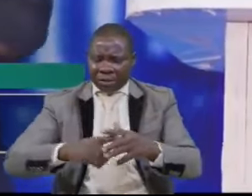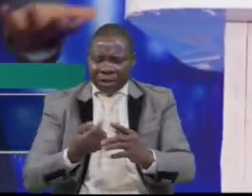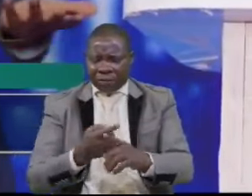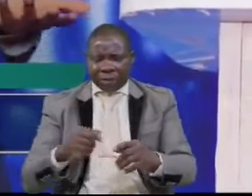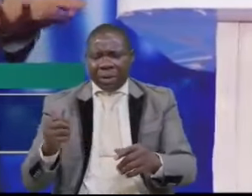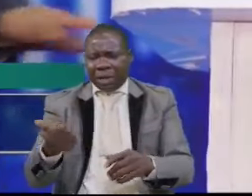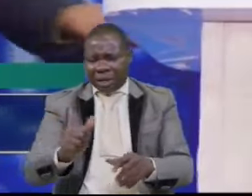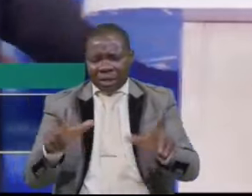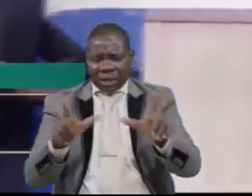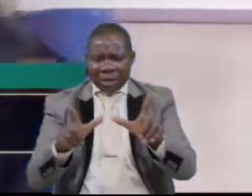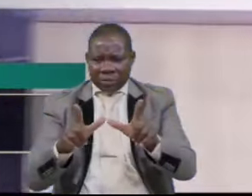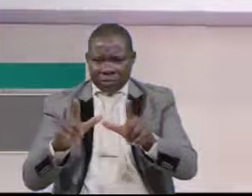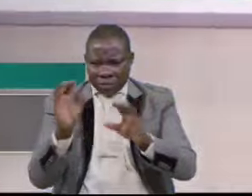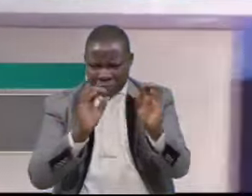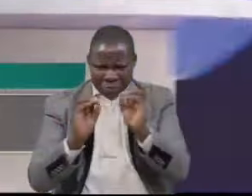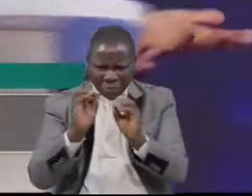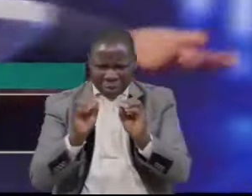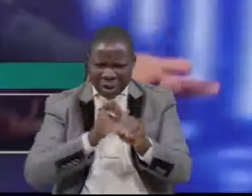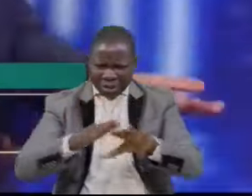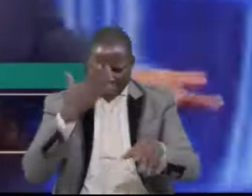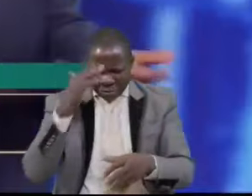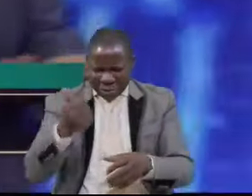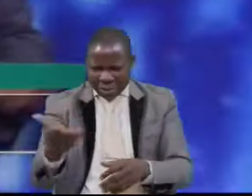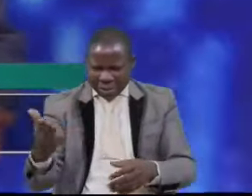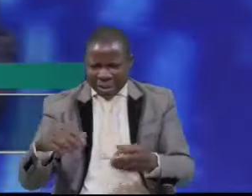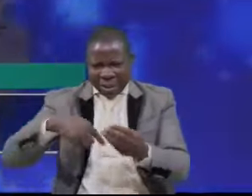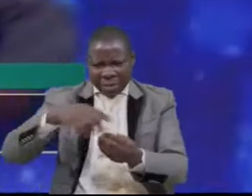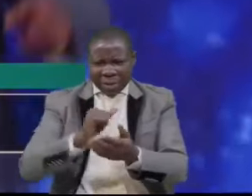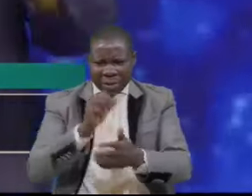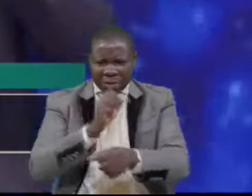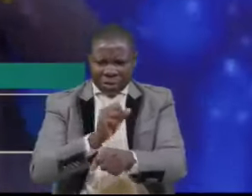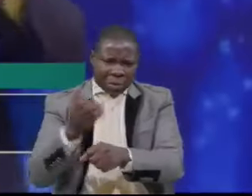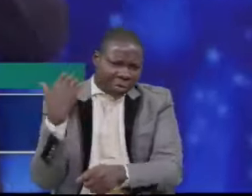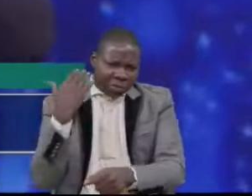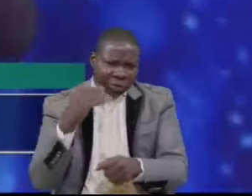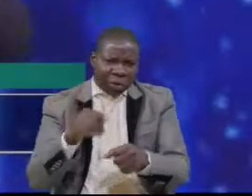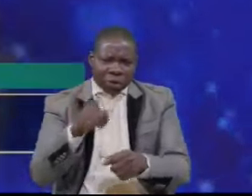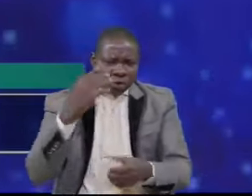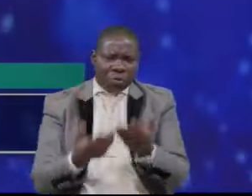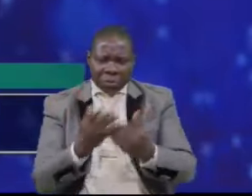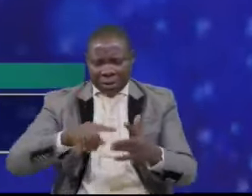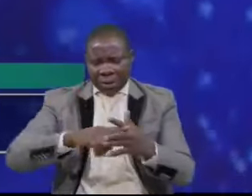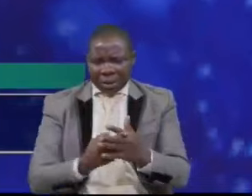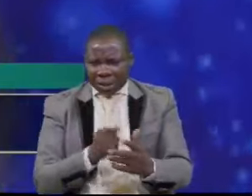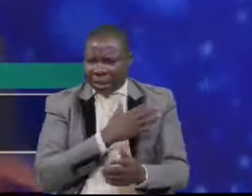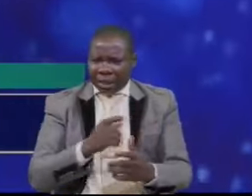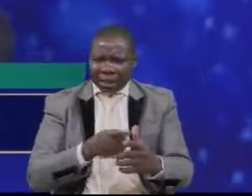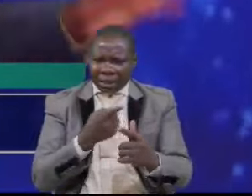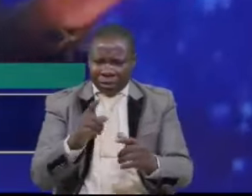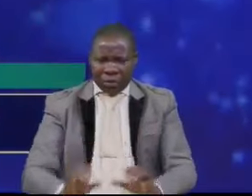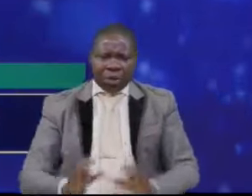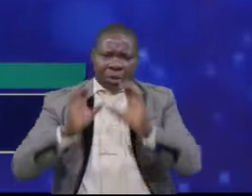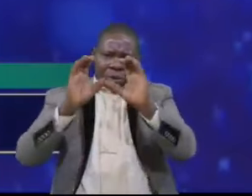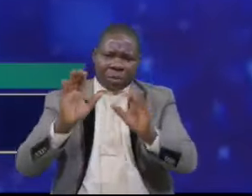career before, anything of that profession before. You can start, and then you commit yourself afresh.